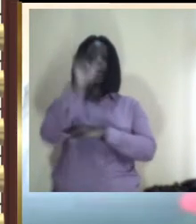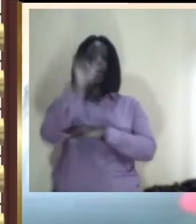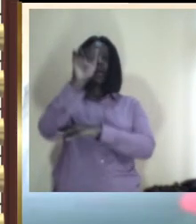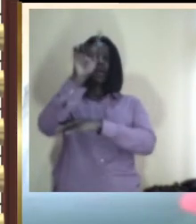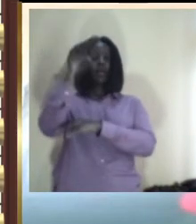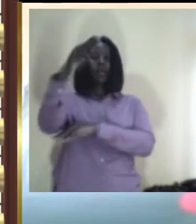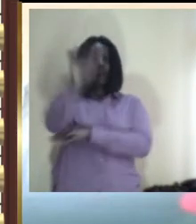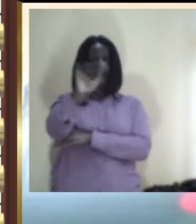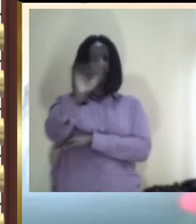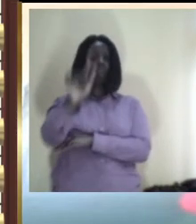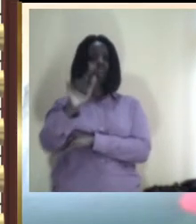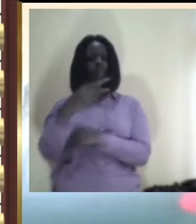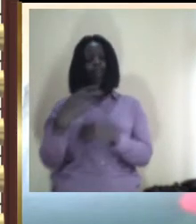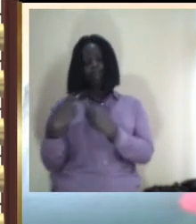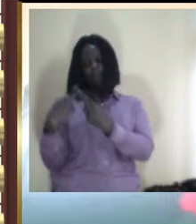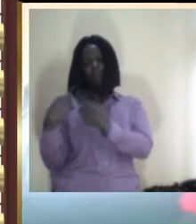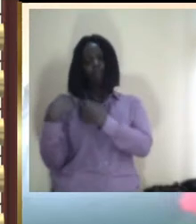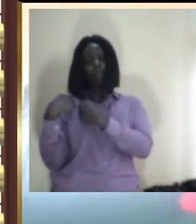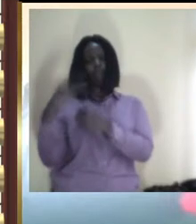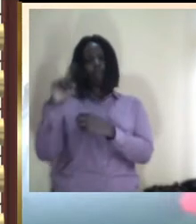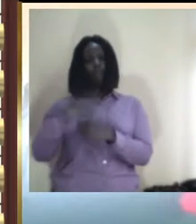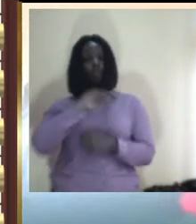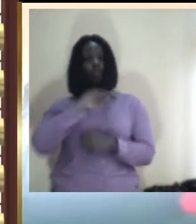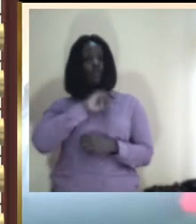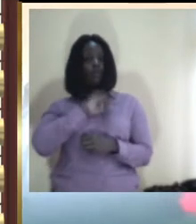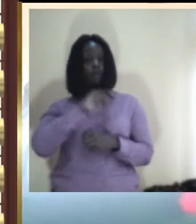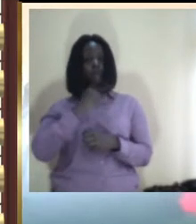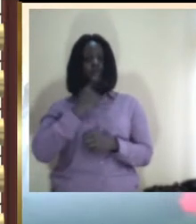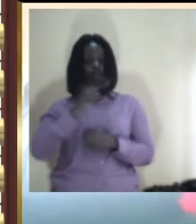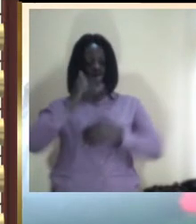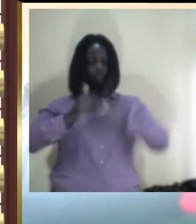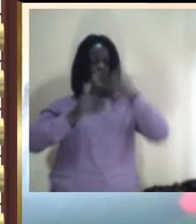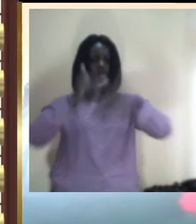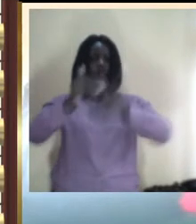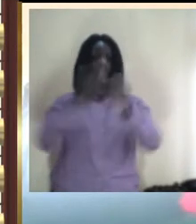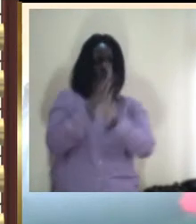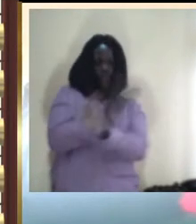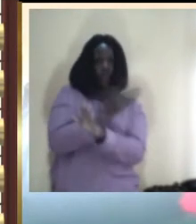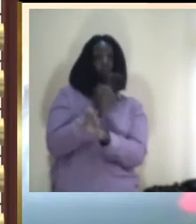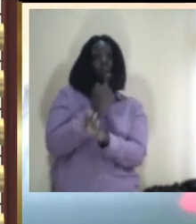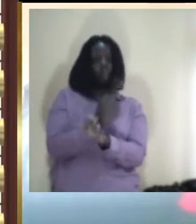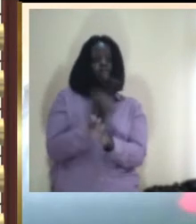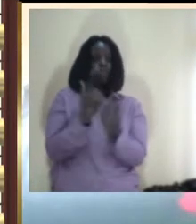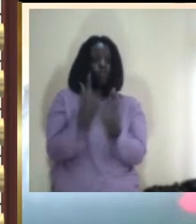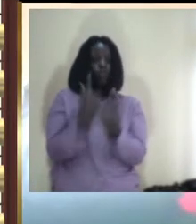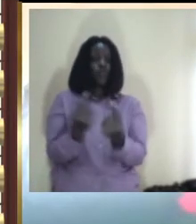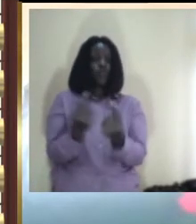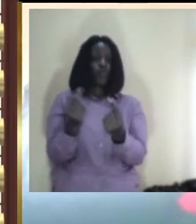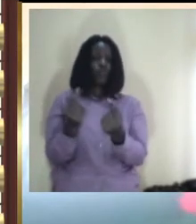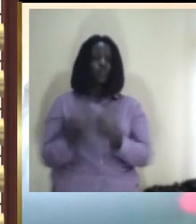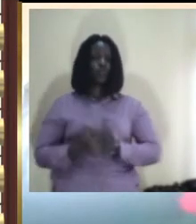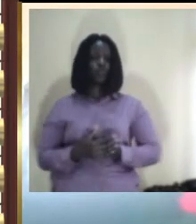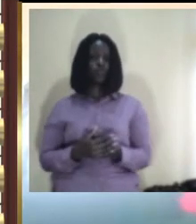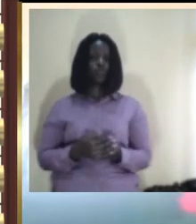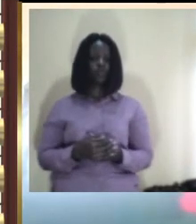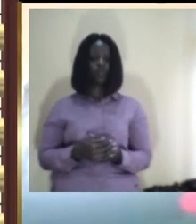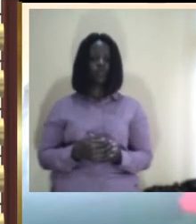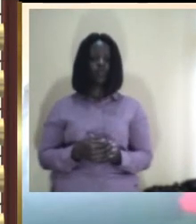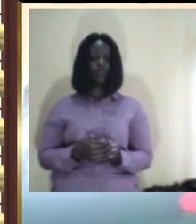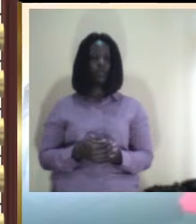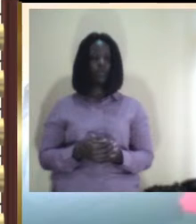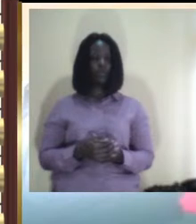that all the processes that I have spoken about above are dealt with. With that,